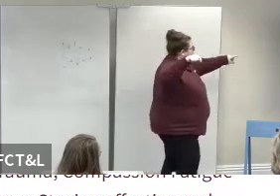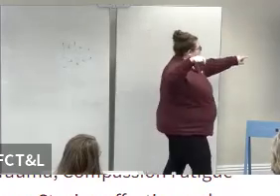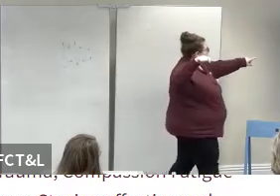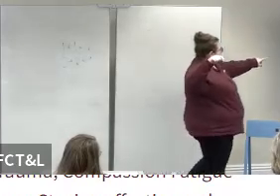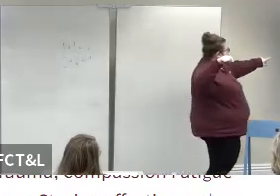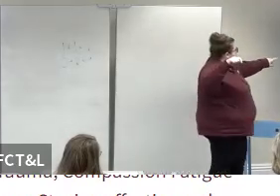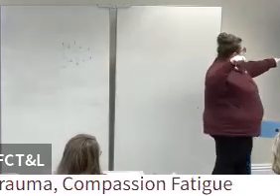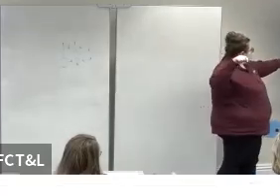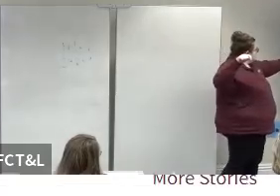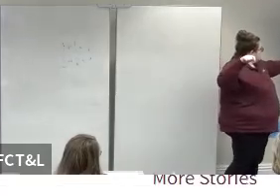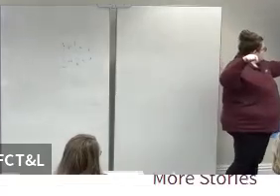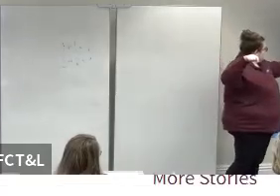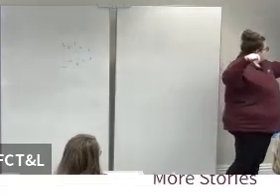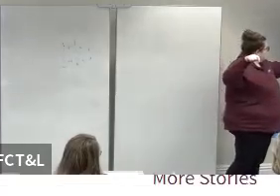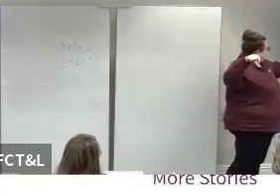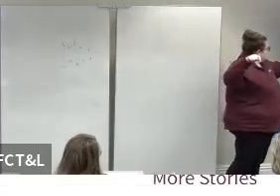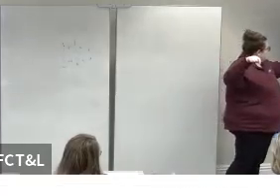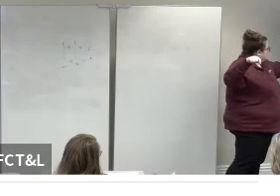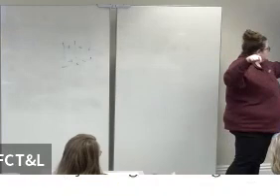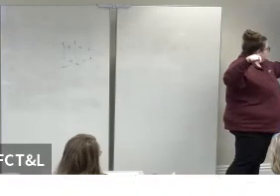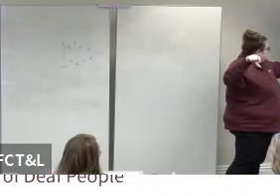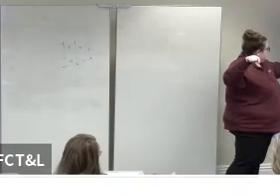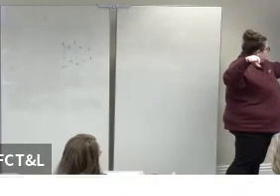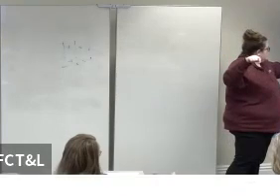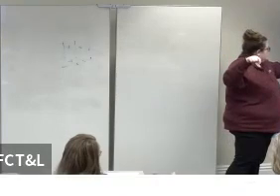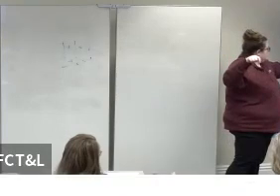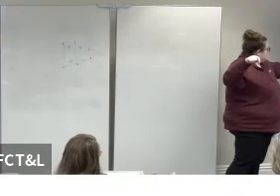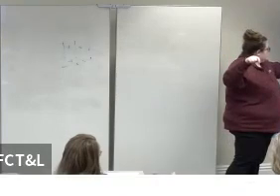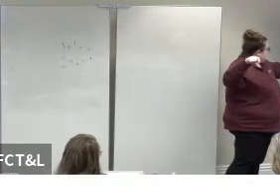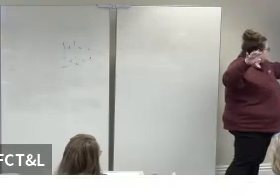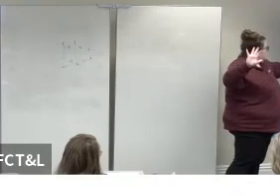if you go up a little bit or down.